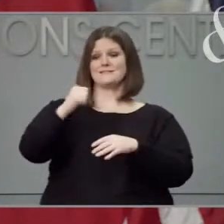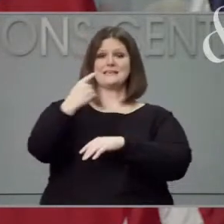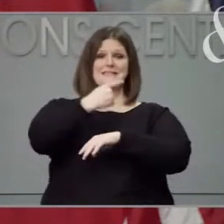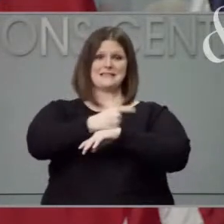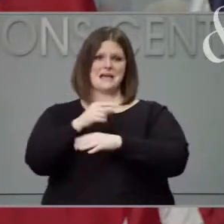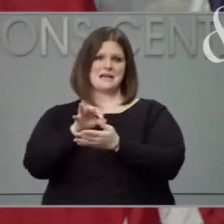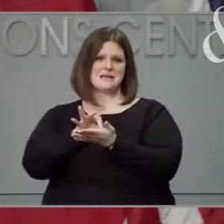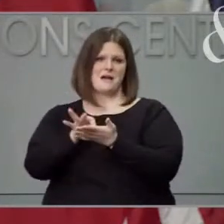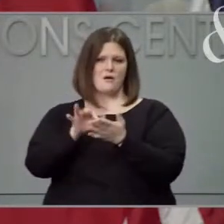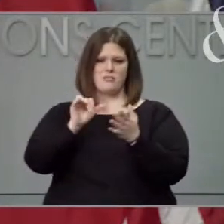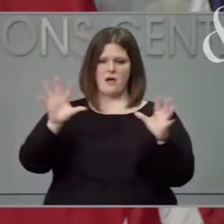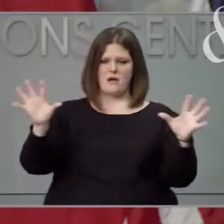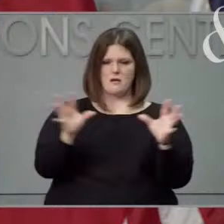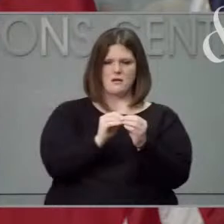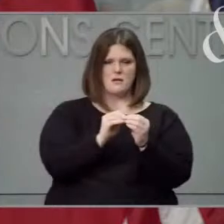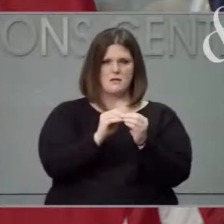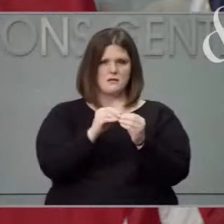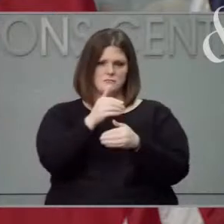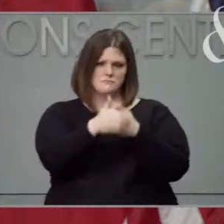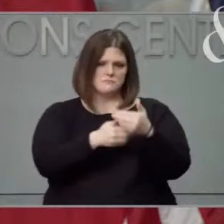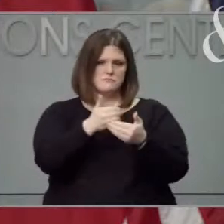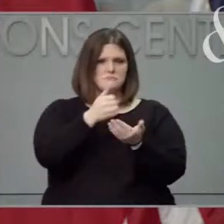canvass process.